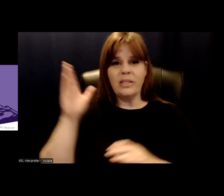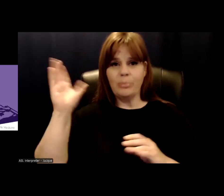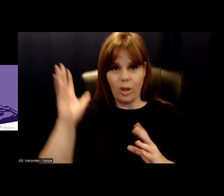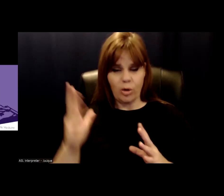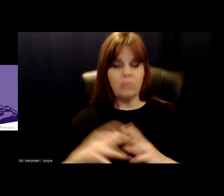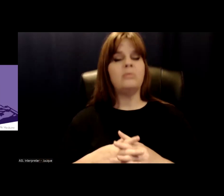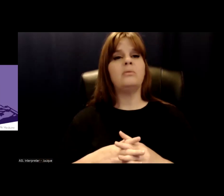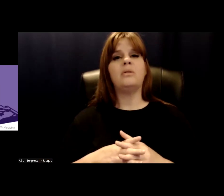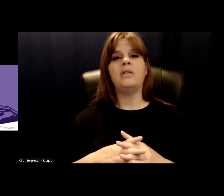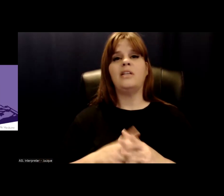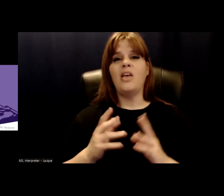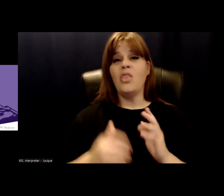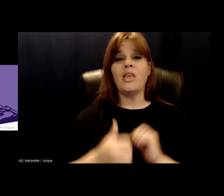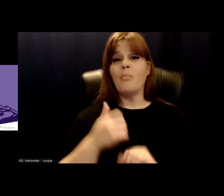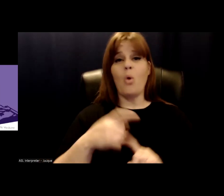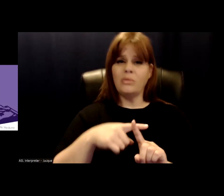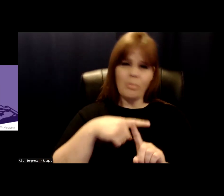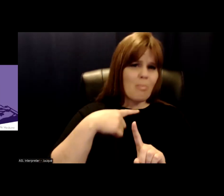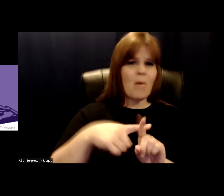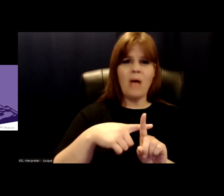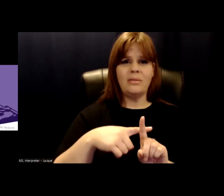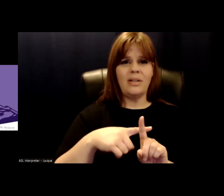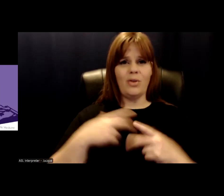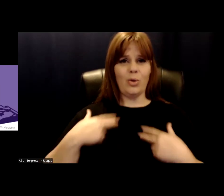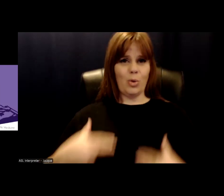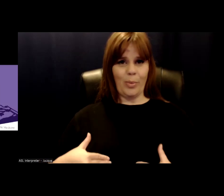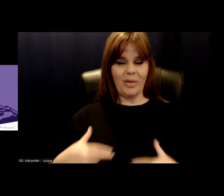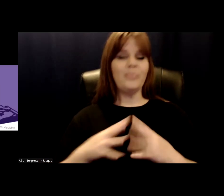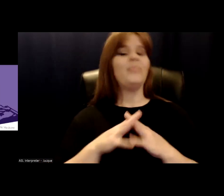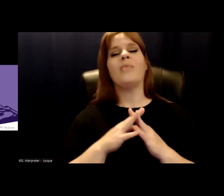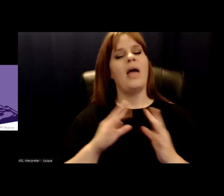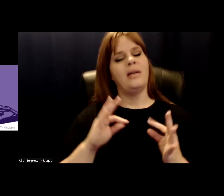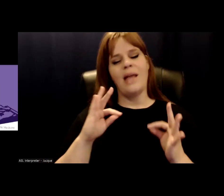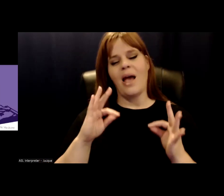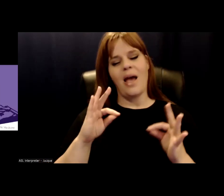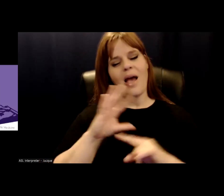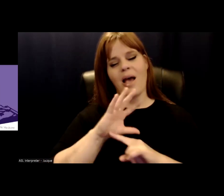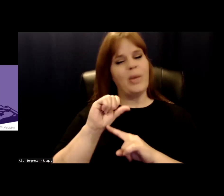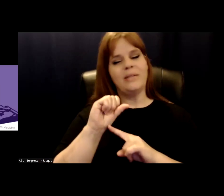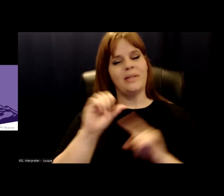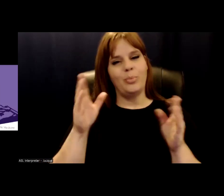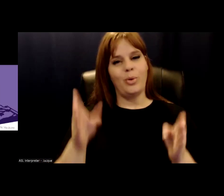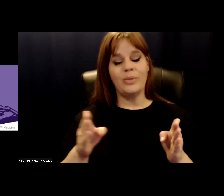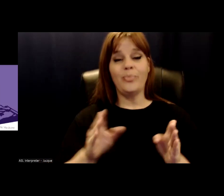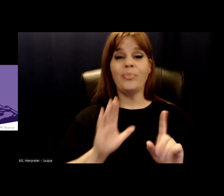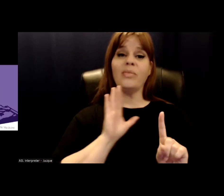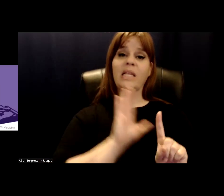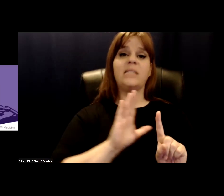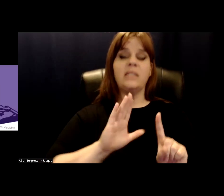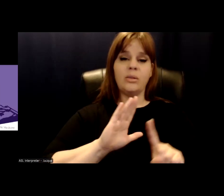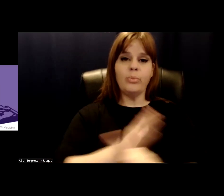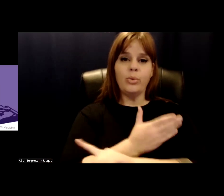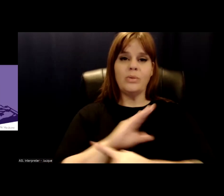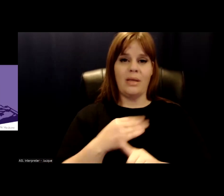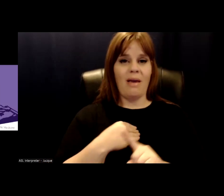the most positive human being, and an exceptional person. His music has the power to